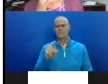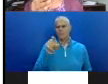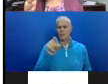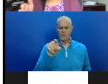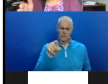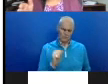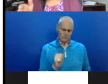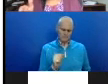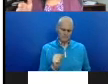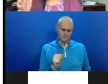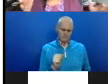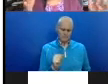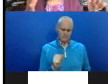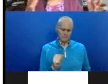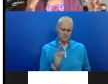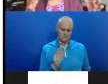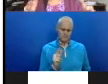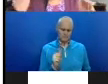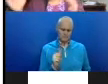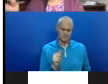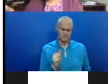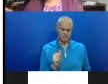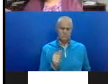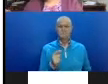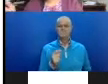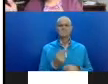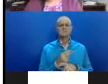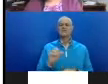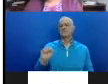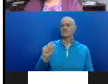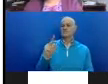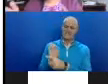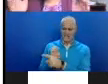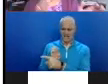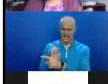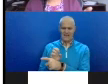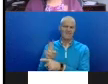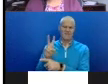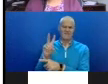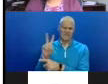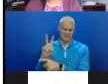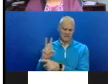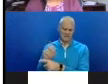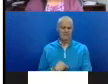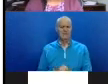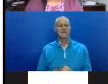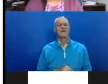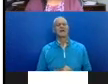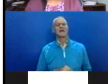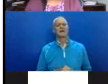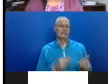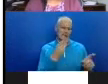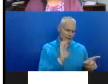have been using the pronoun she for the victim survivor, and he for the abuser.